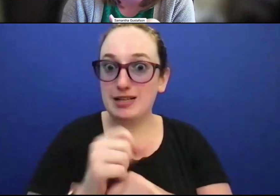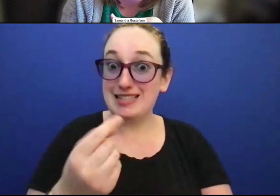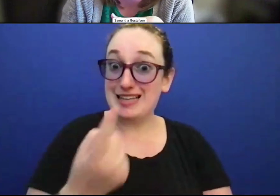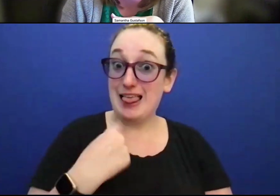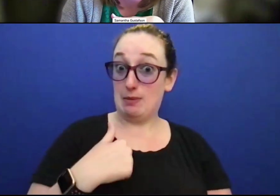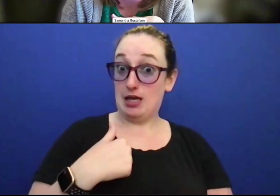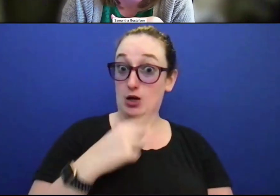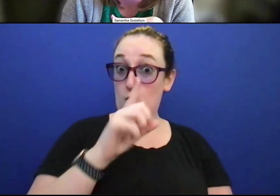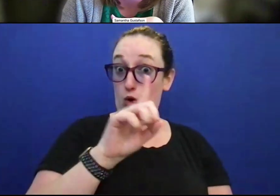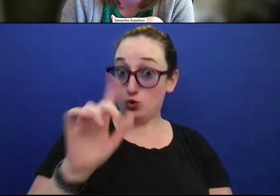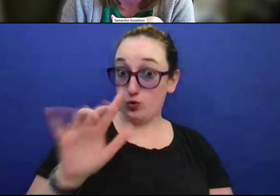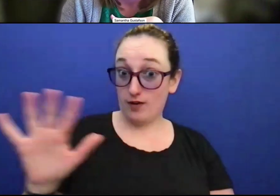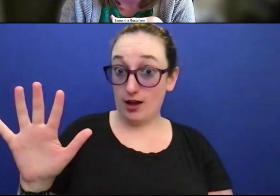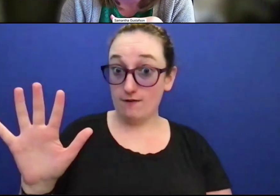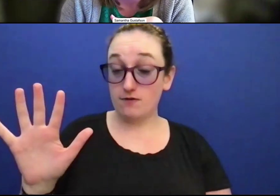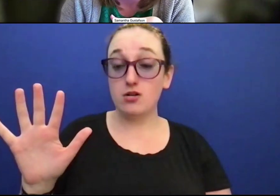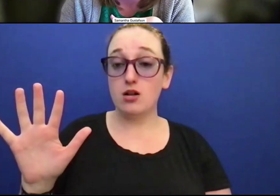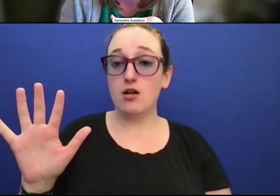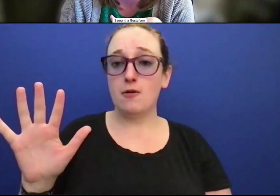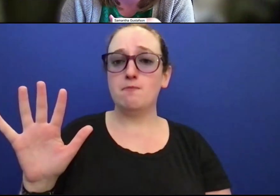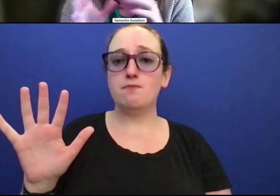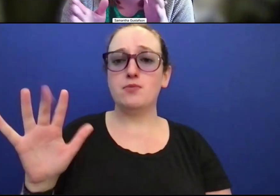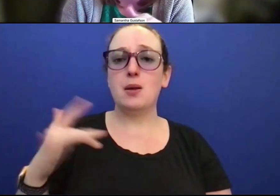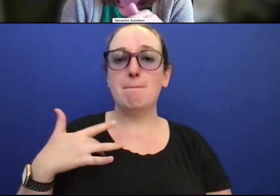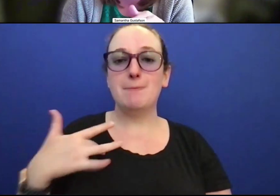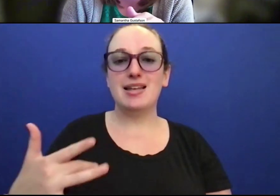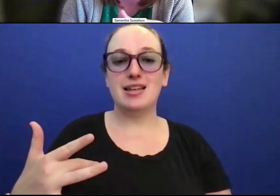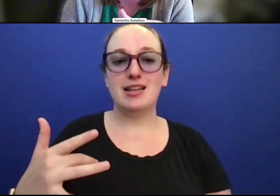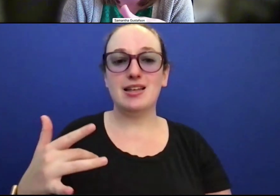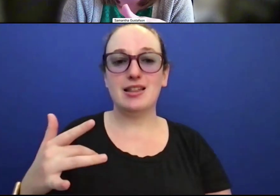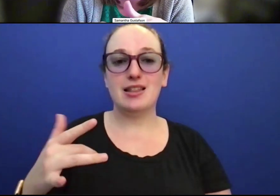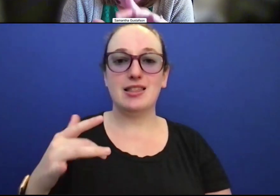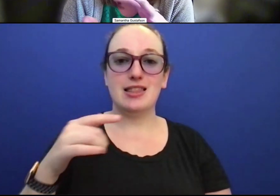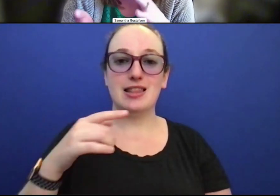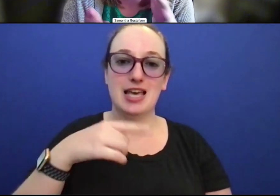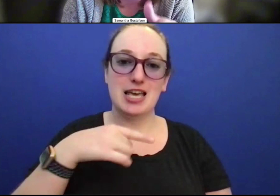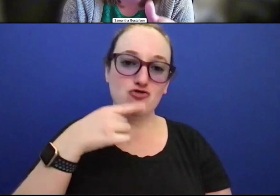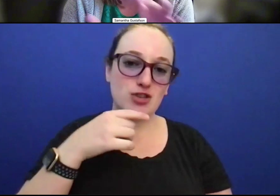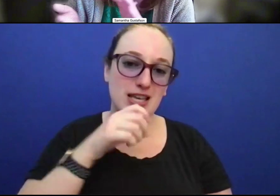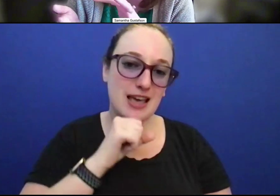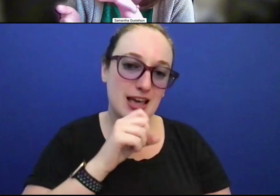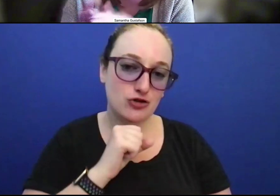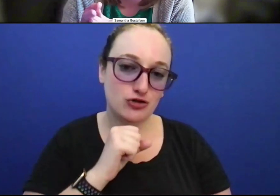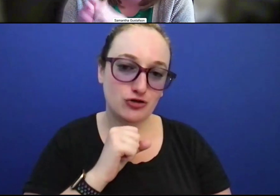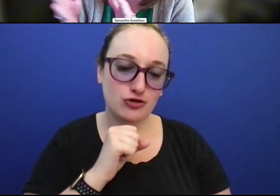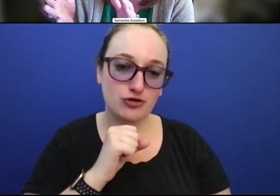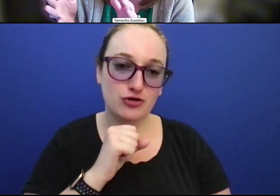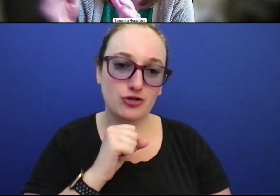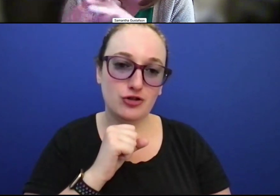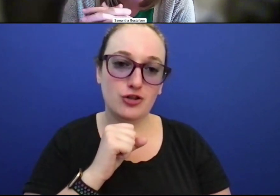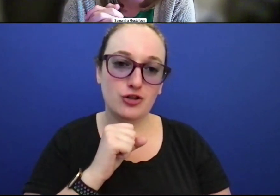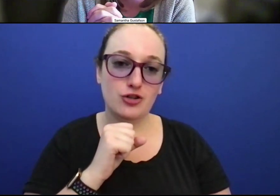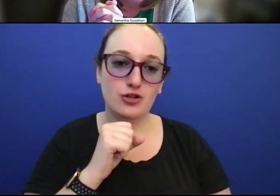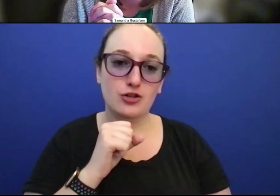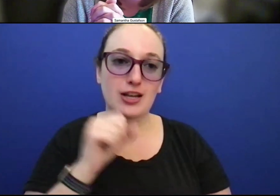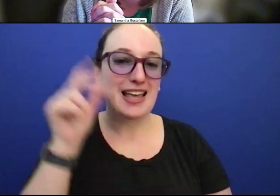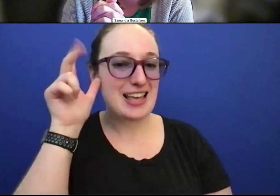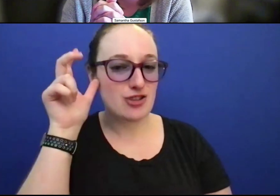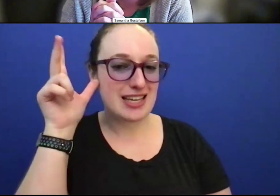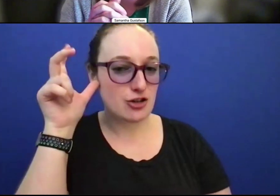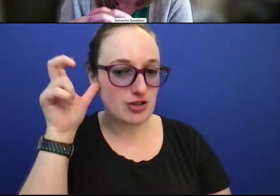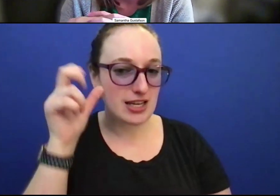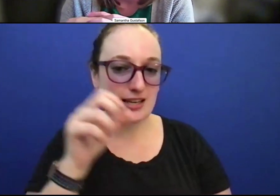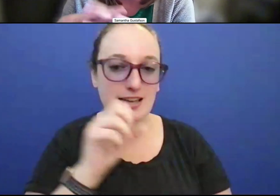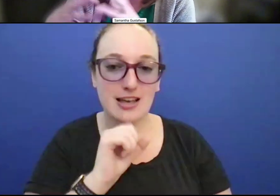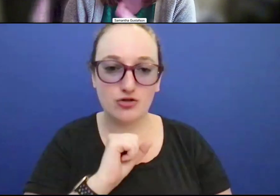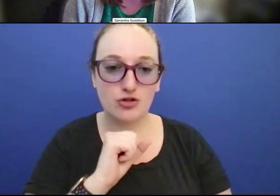effort using a survey, those effects of hearing age, I would assume, are going to interact with things